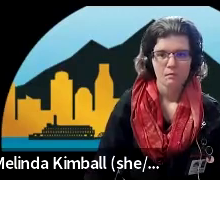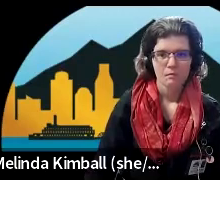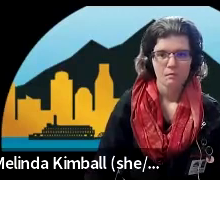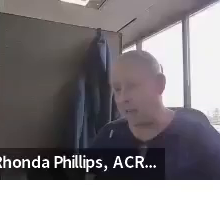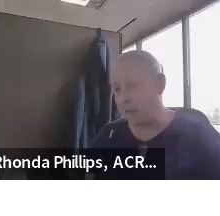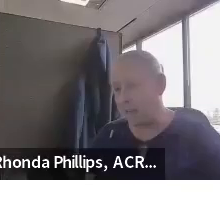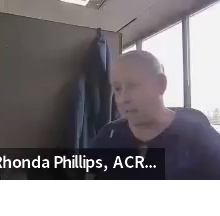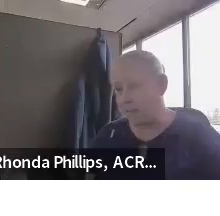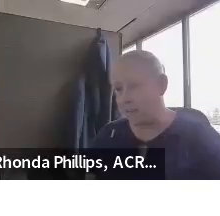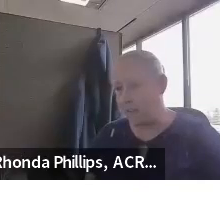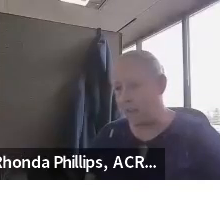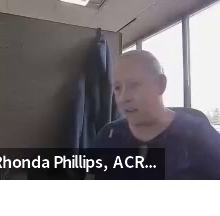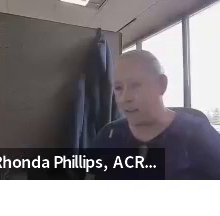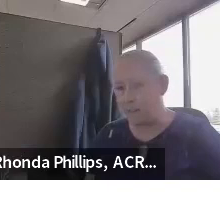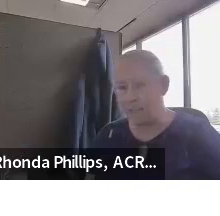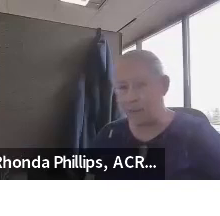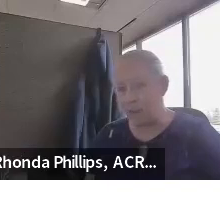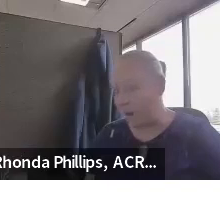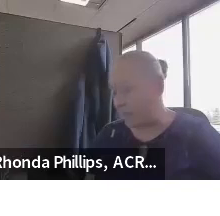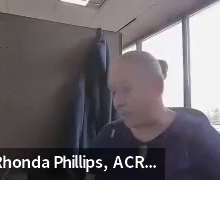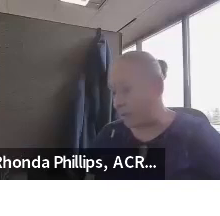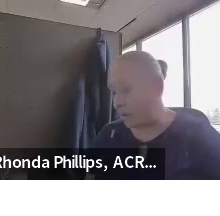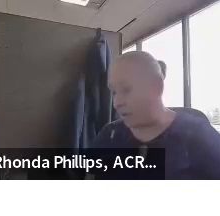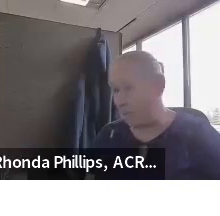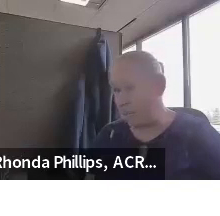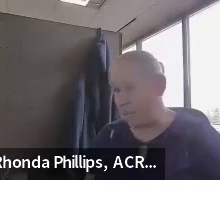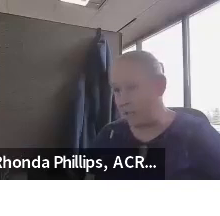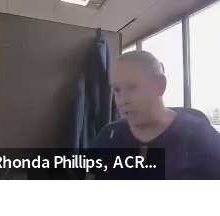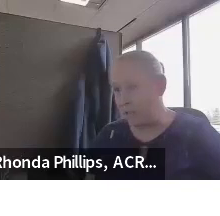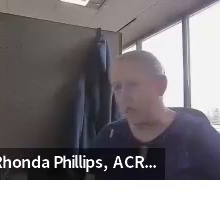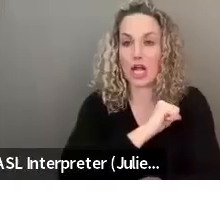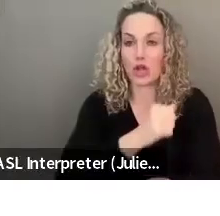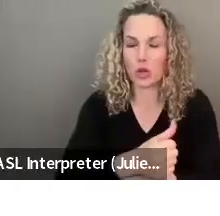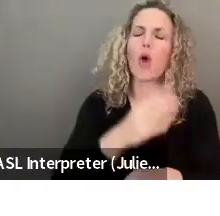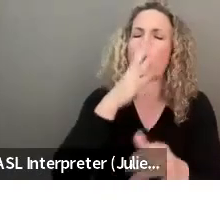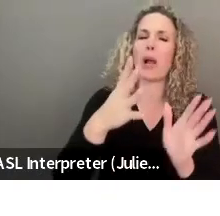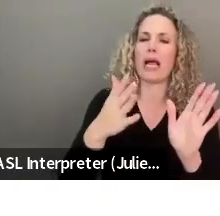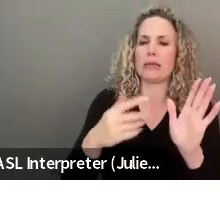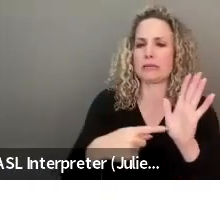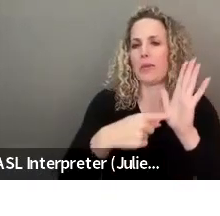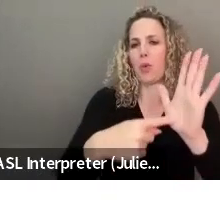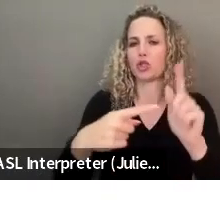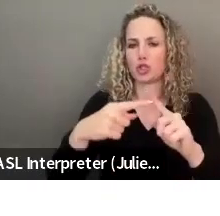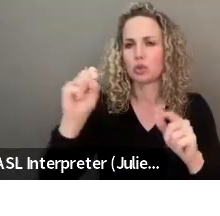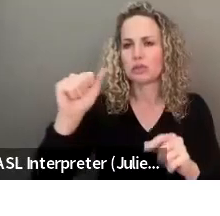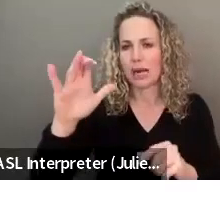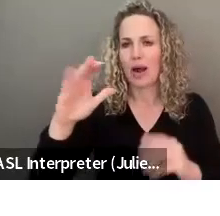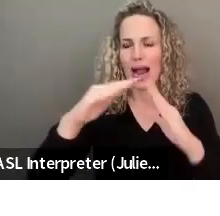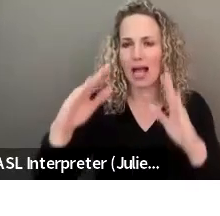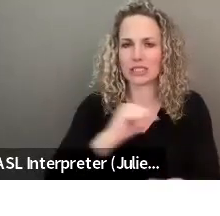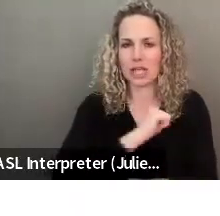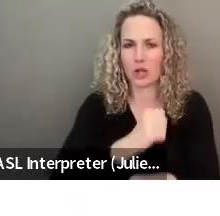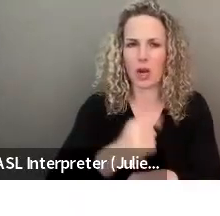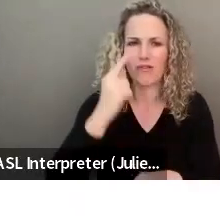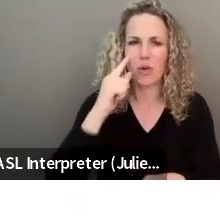going in front of the Sacramento Housing Authority Committee to seek approval for some